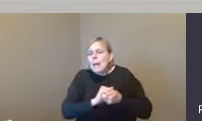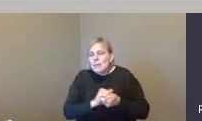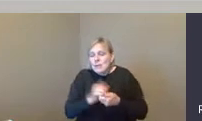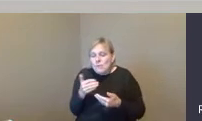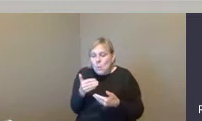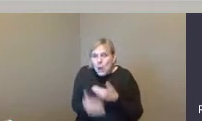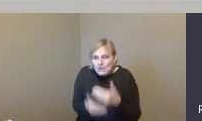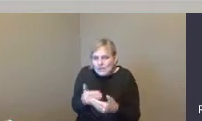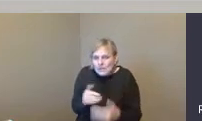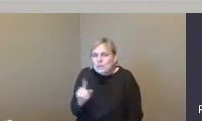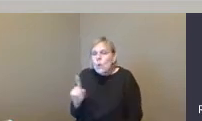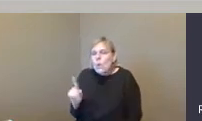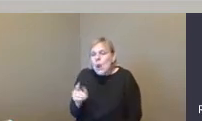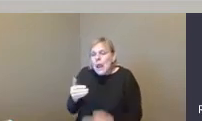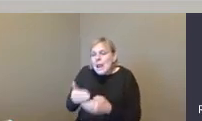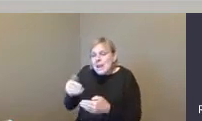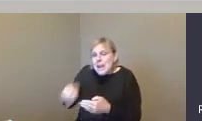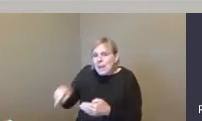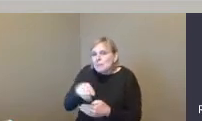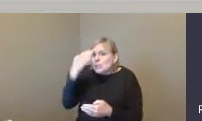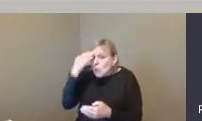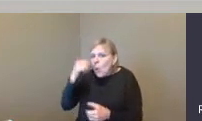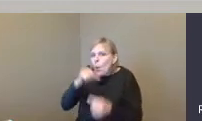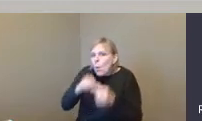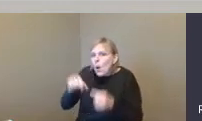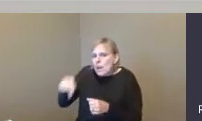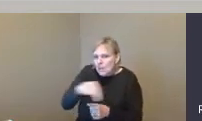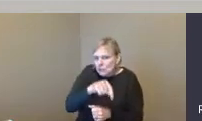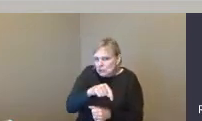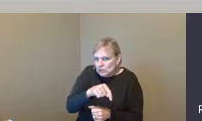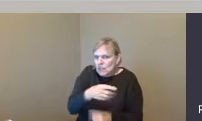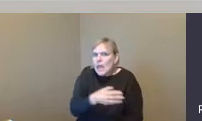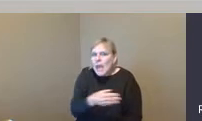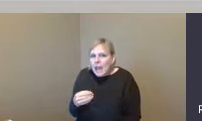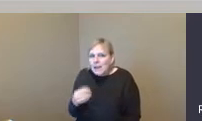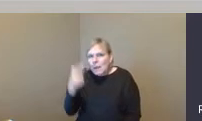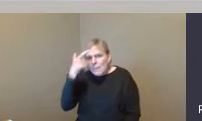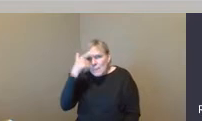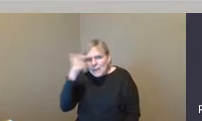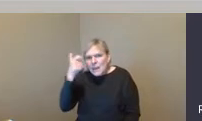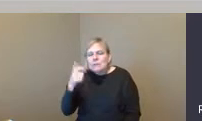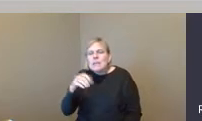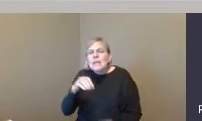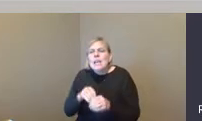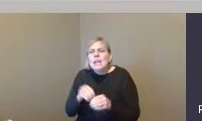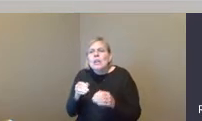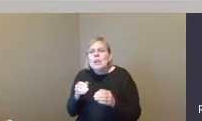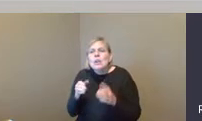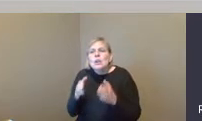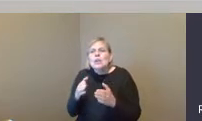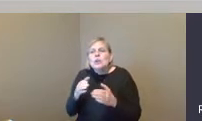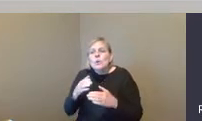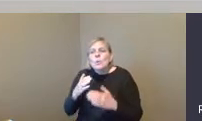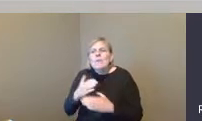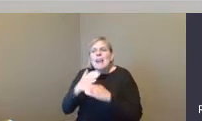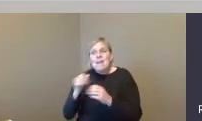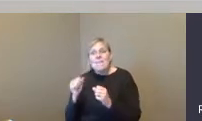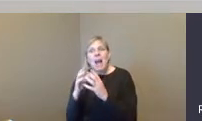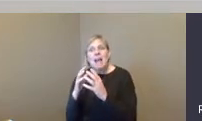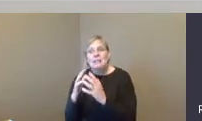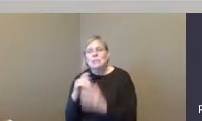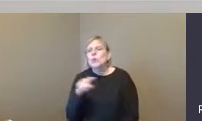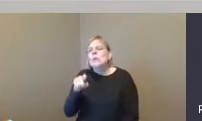process where neighbors know neighbors, because in order to prevent violence, you need